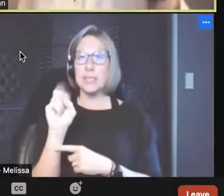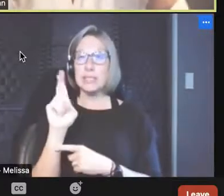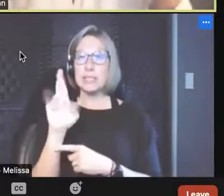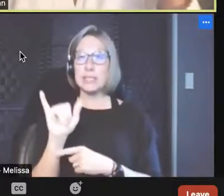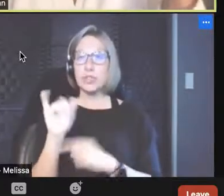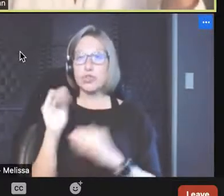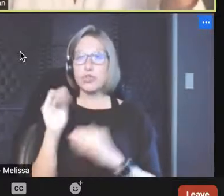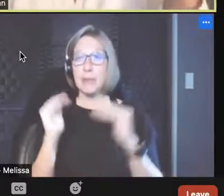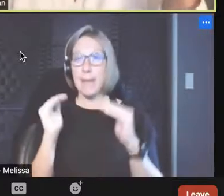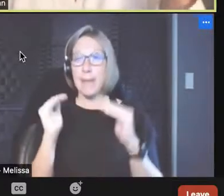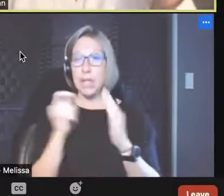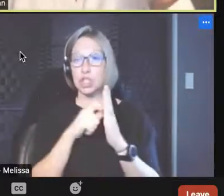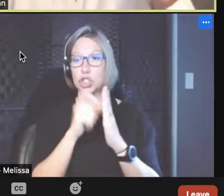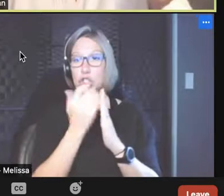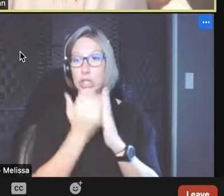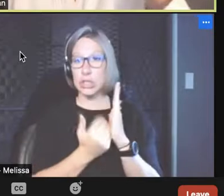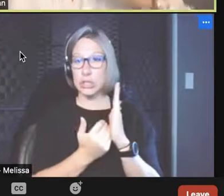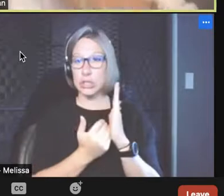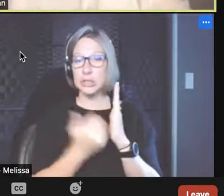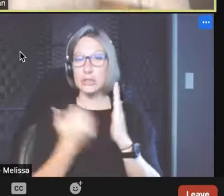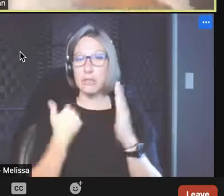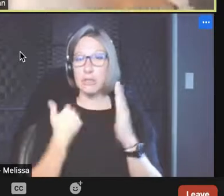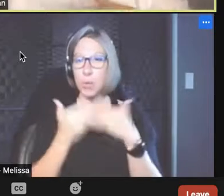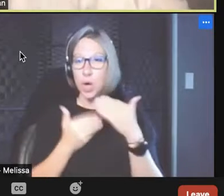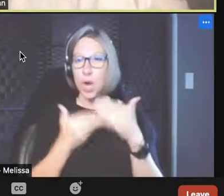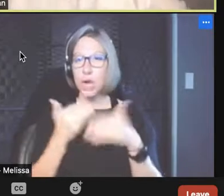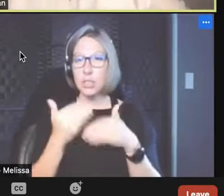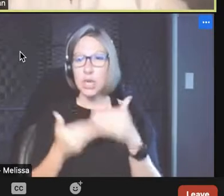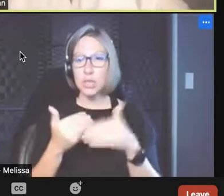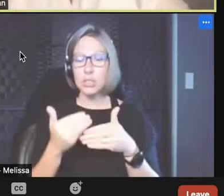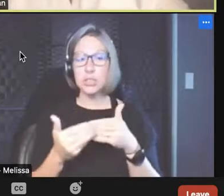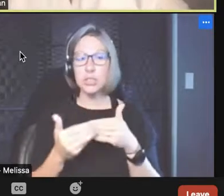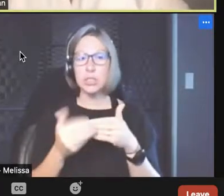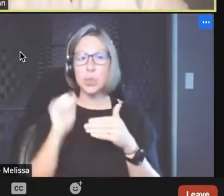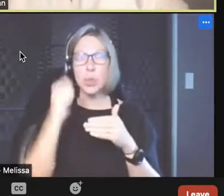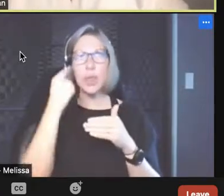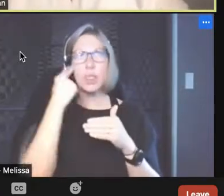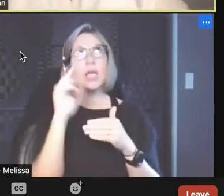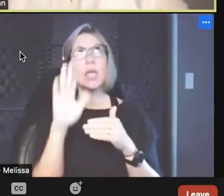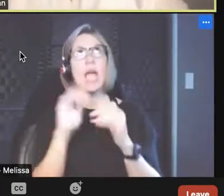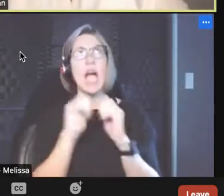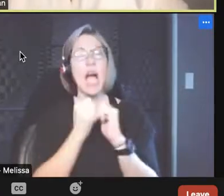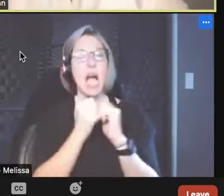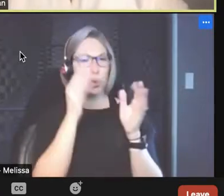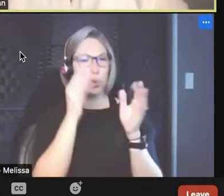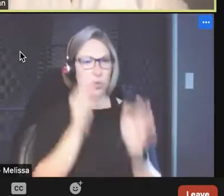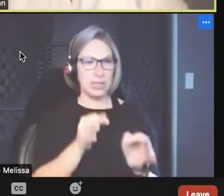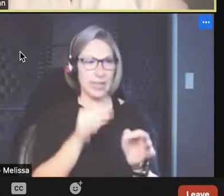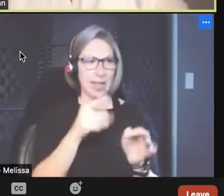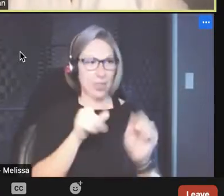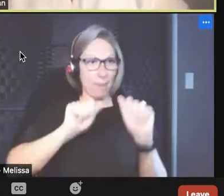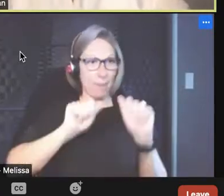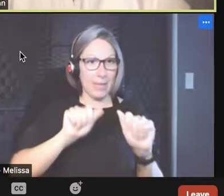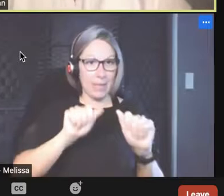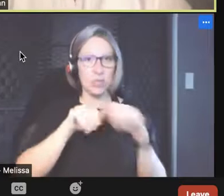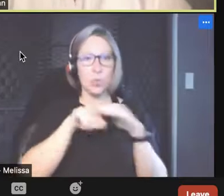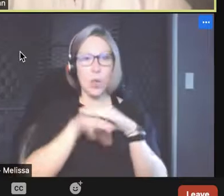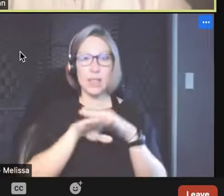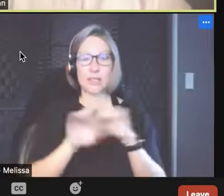checklist, from that process where you can think about how to determine an individual's ability to access